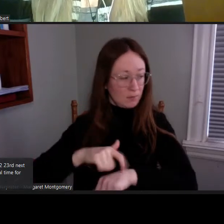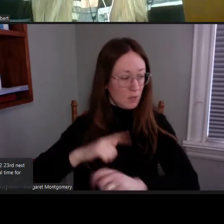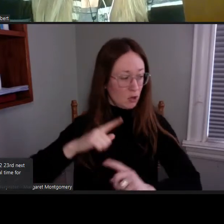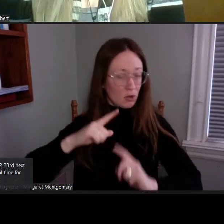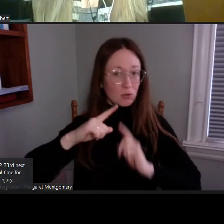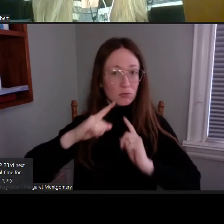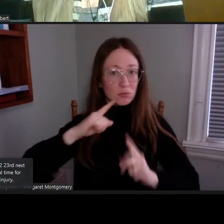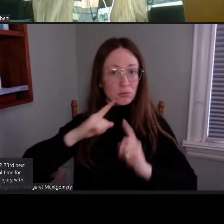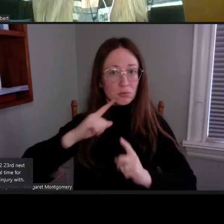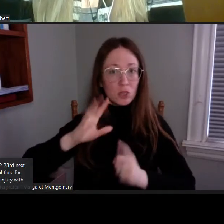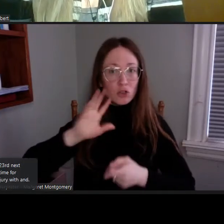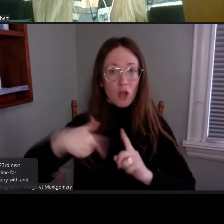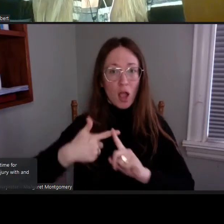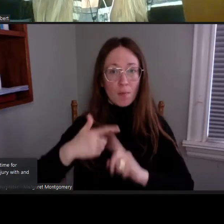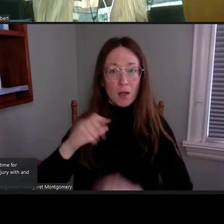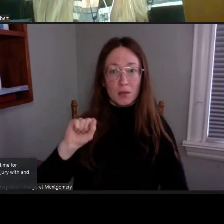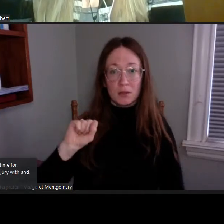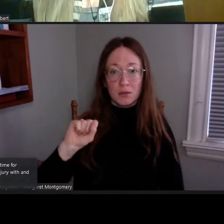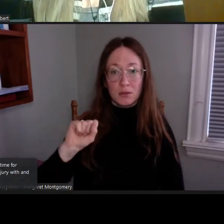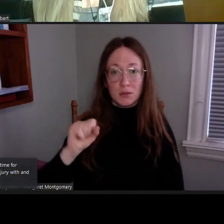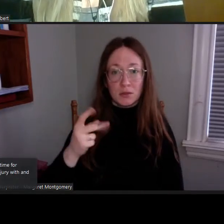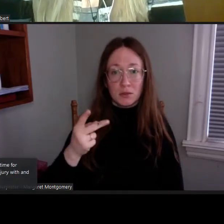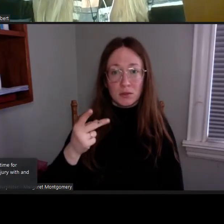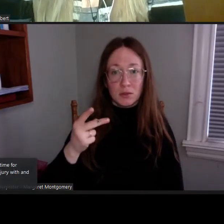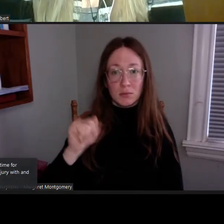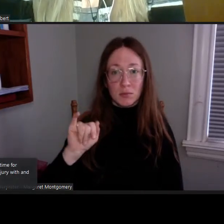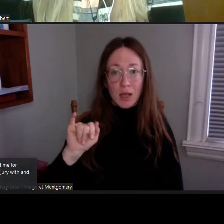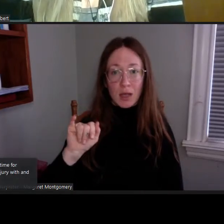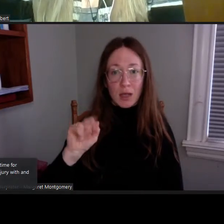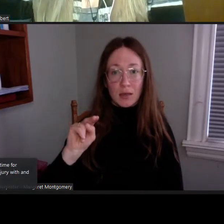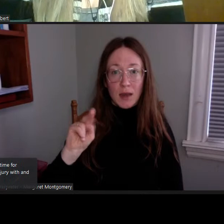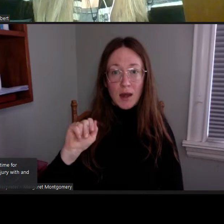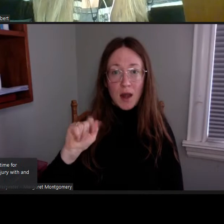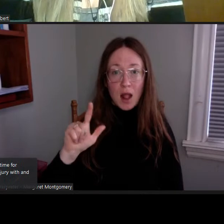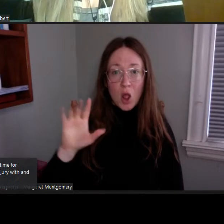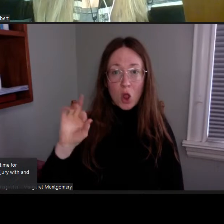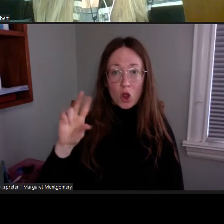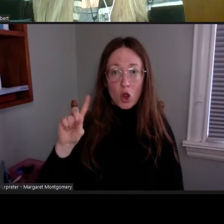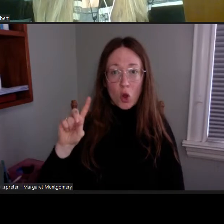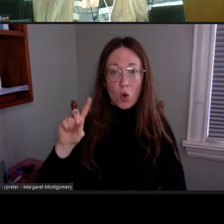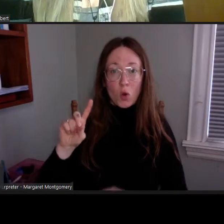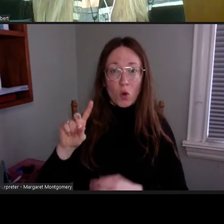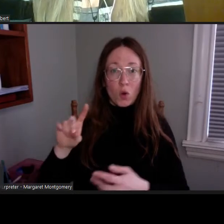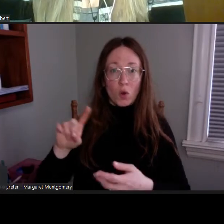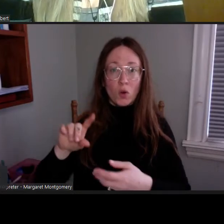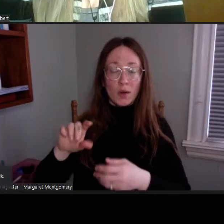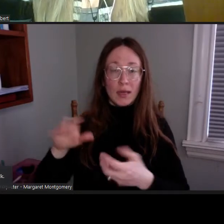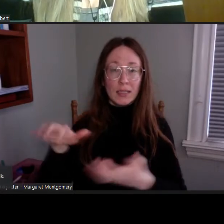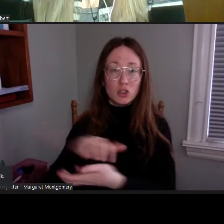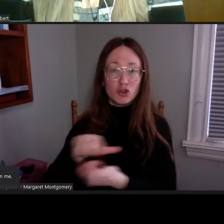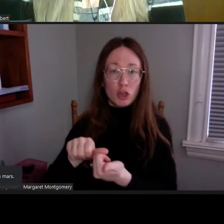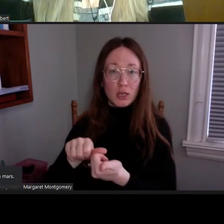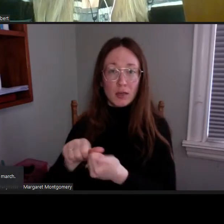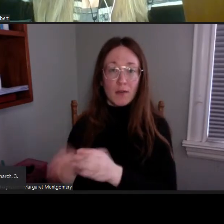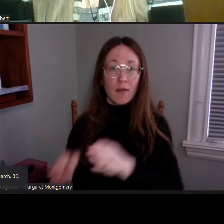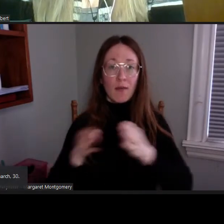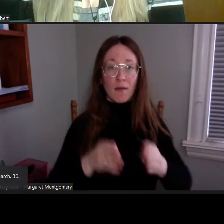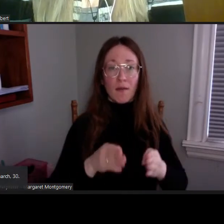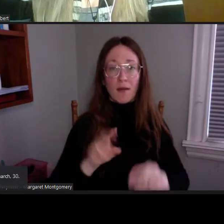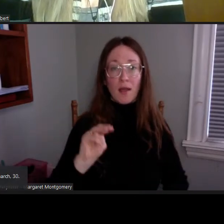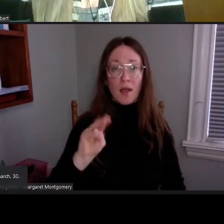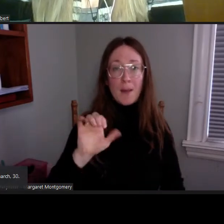cord injury with Ann Cody. Also, get ready for a book talk on March